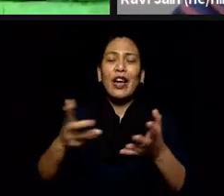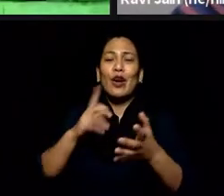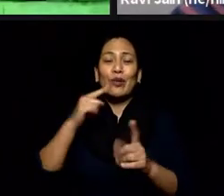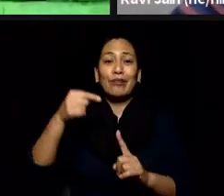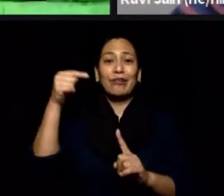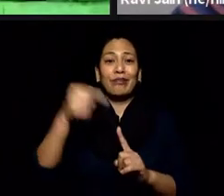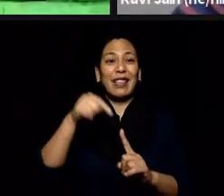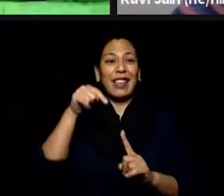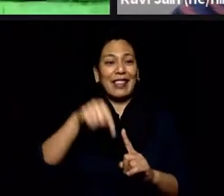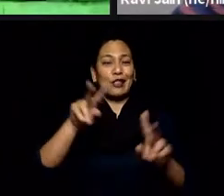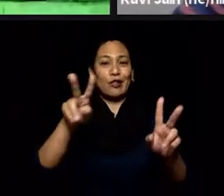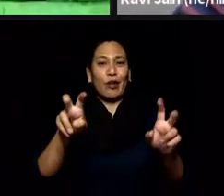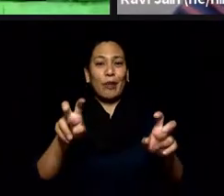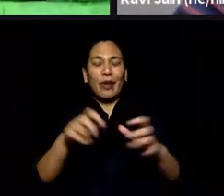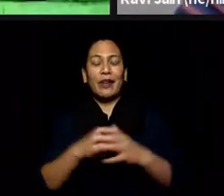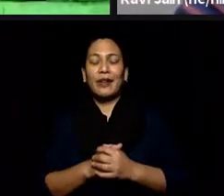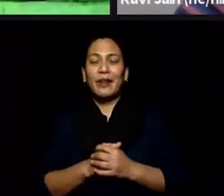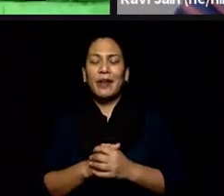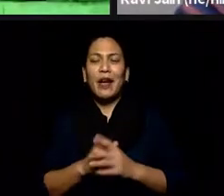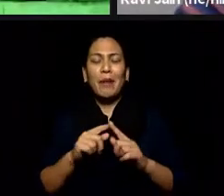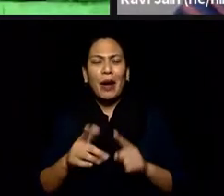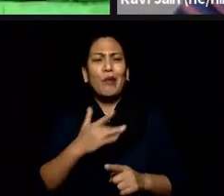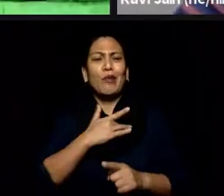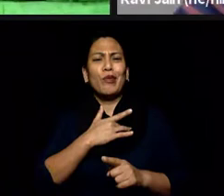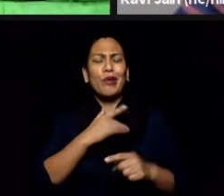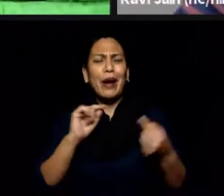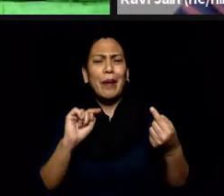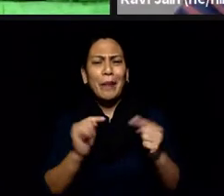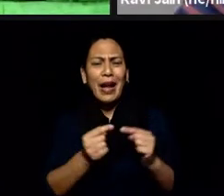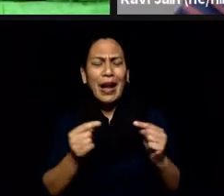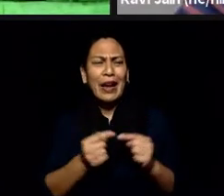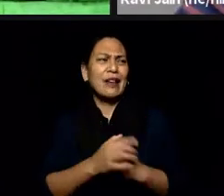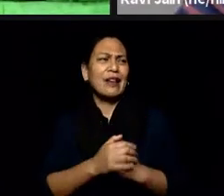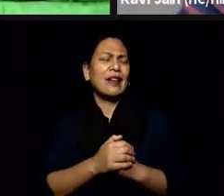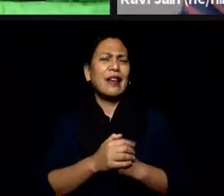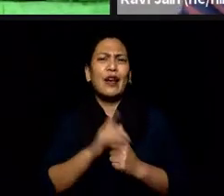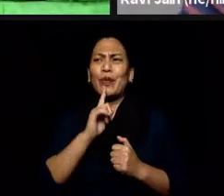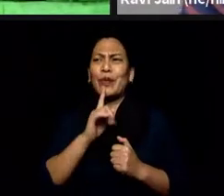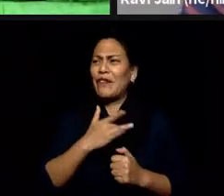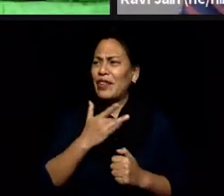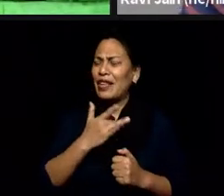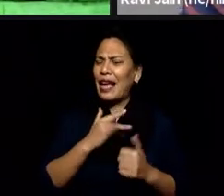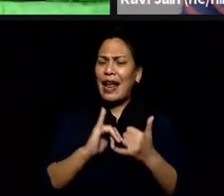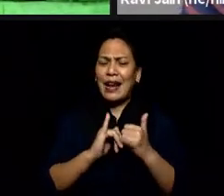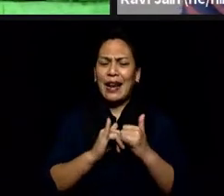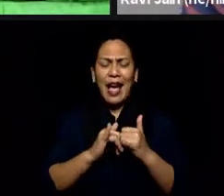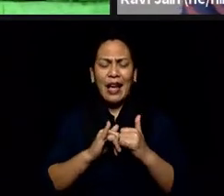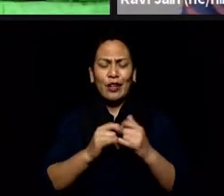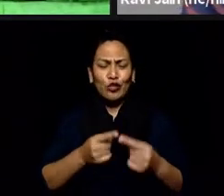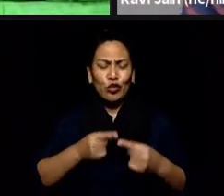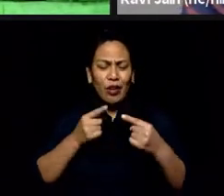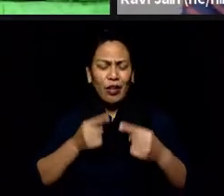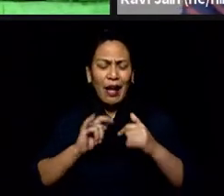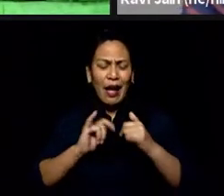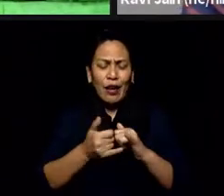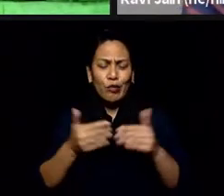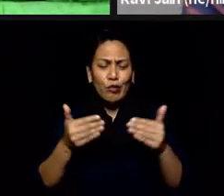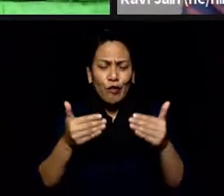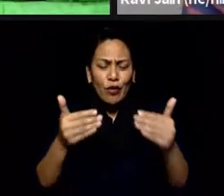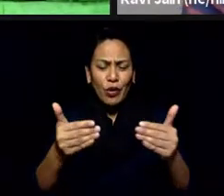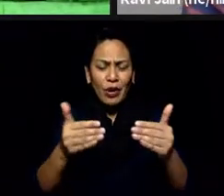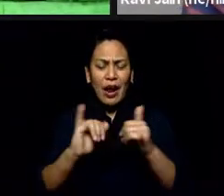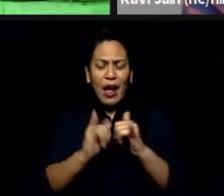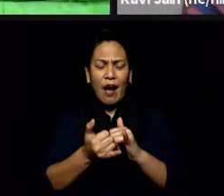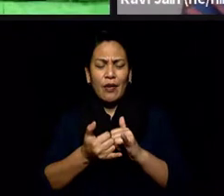this, and the pain of it and the difficulties of how to move things forward, honestly, in this